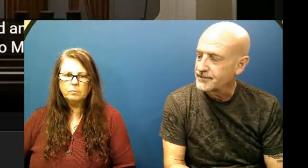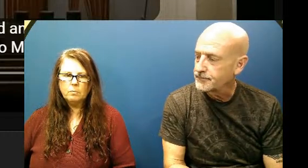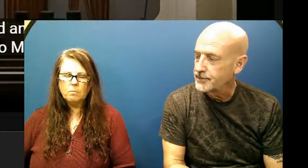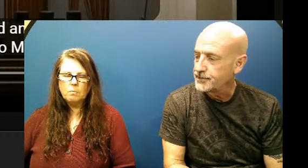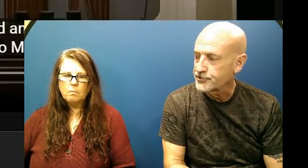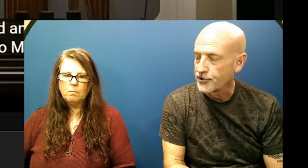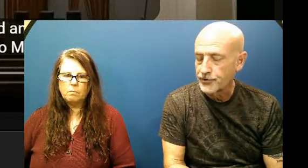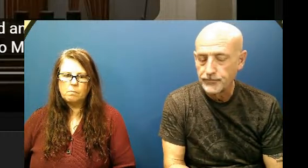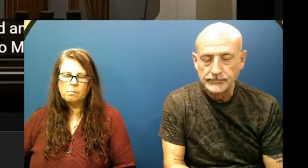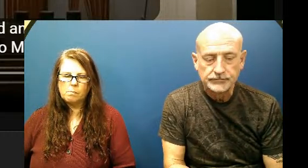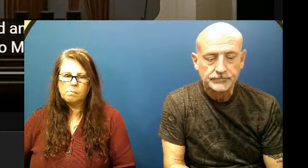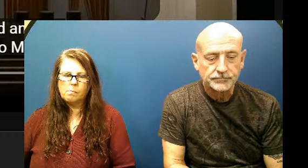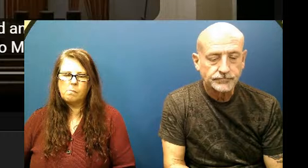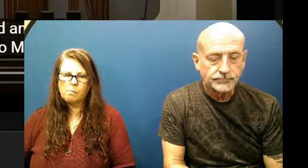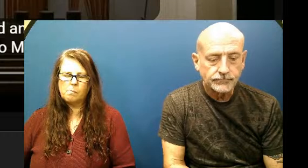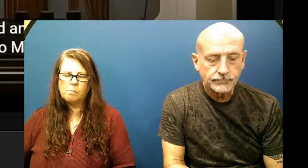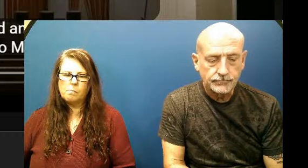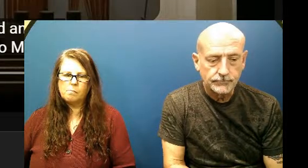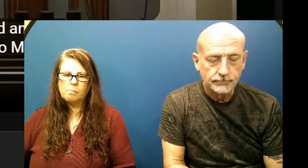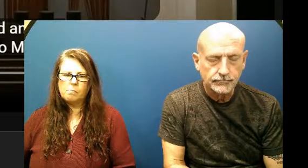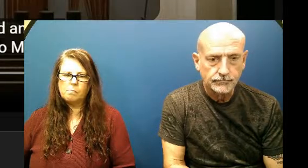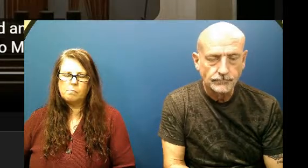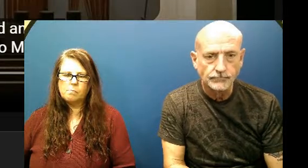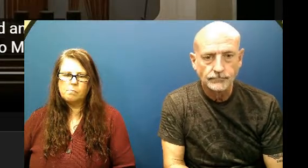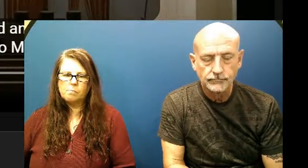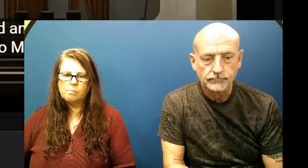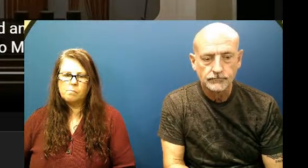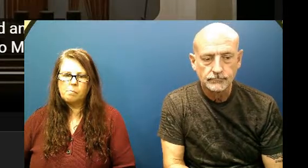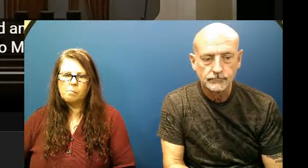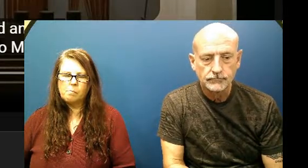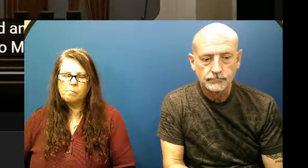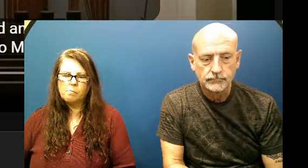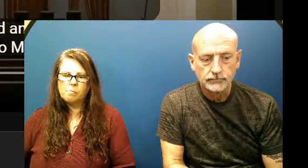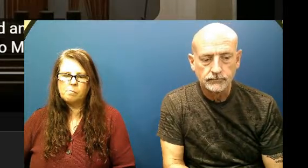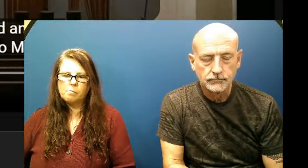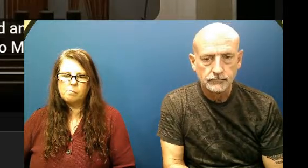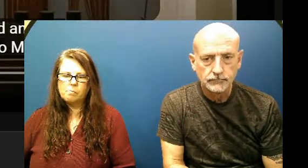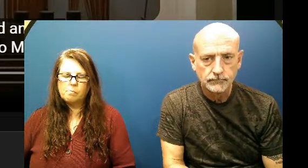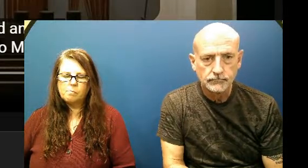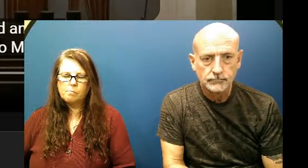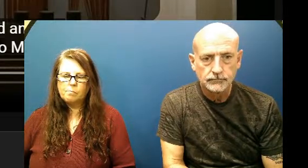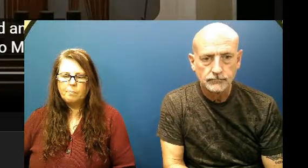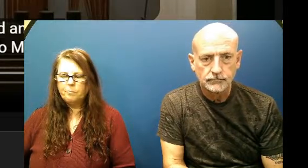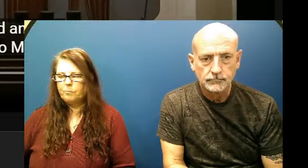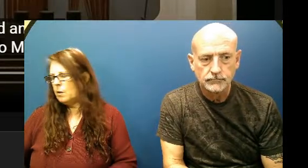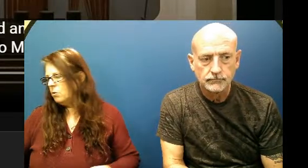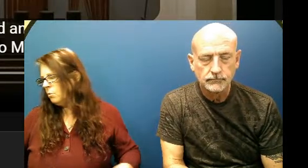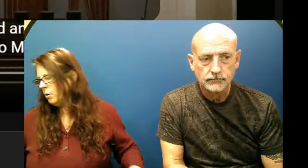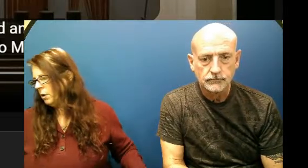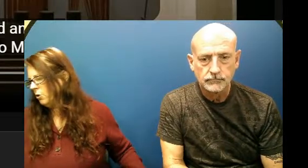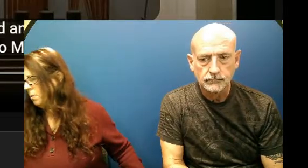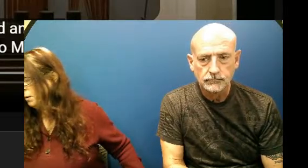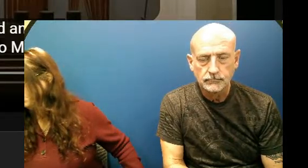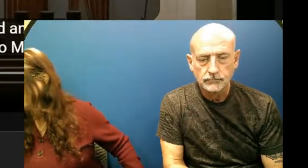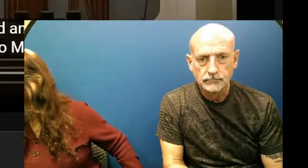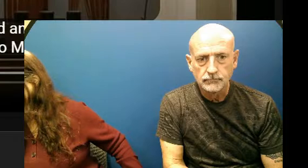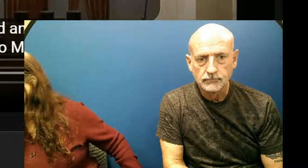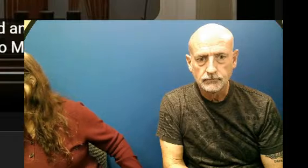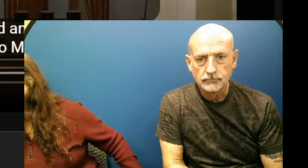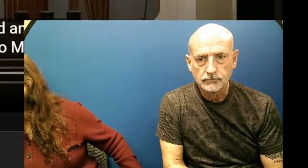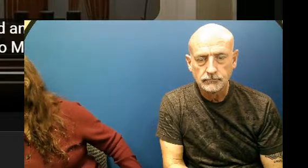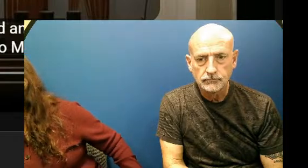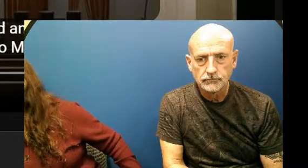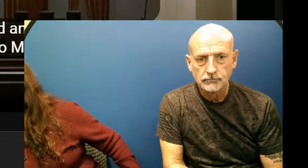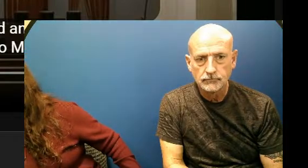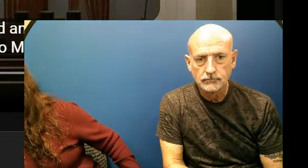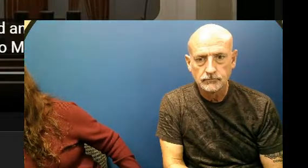American creators have no right to make documentaries with the BBC. They can't They can't work with Used to work in the Al Trump Jazeera administration.